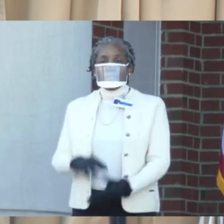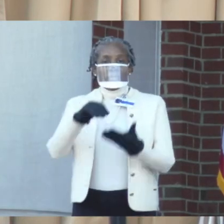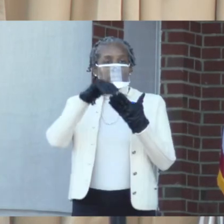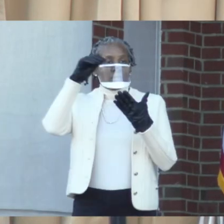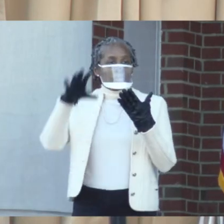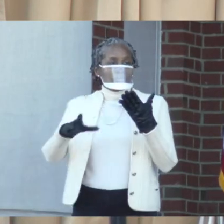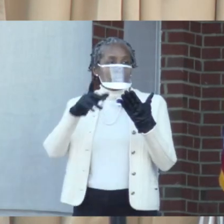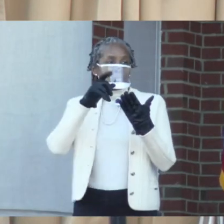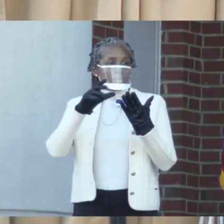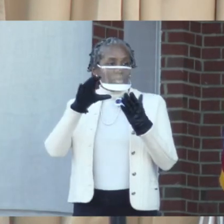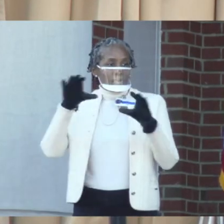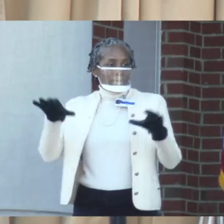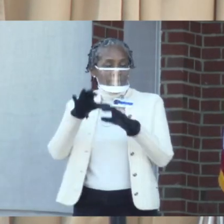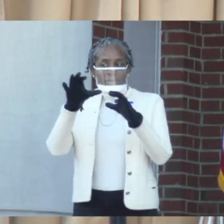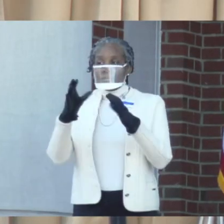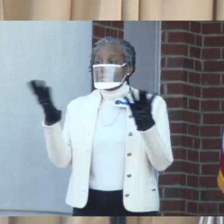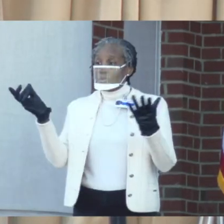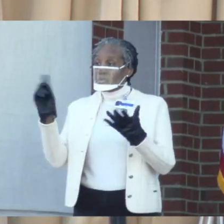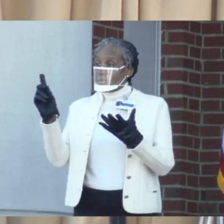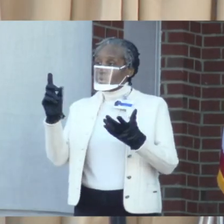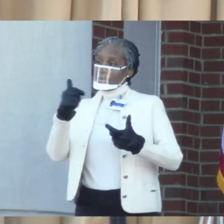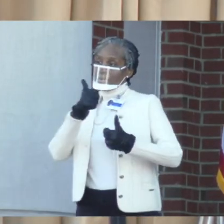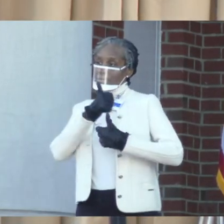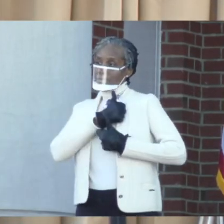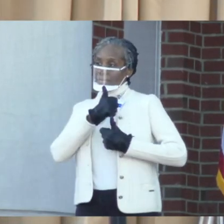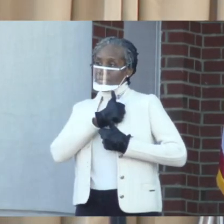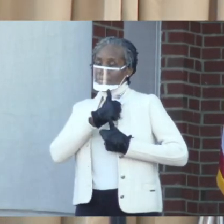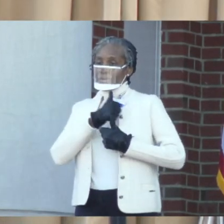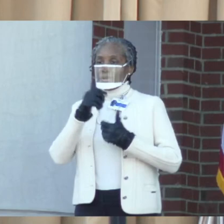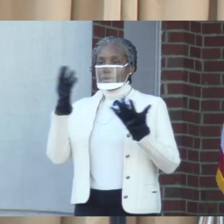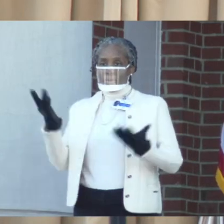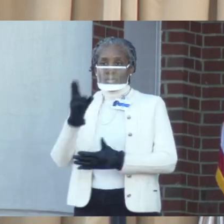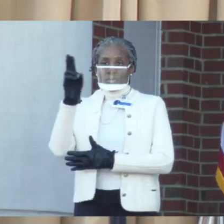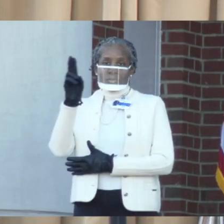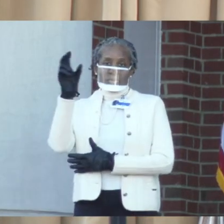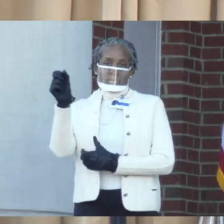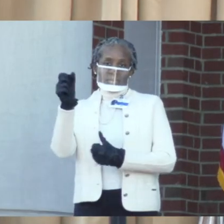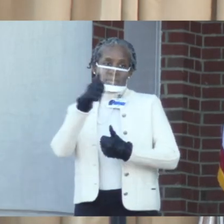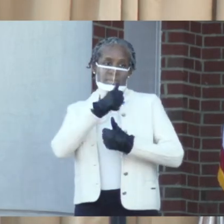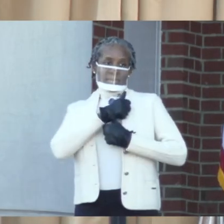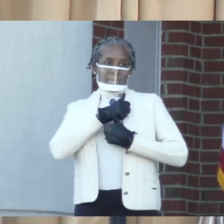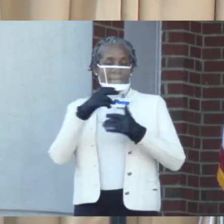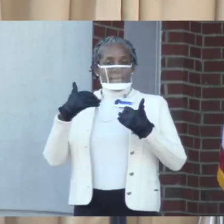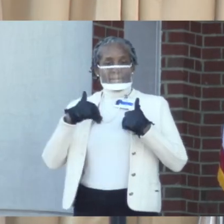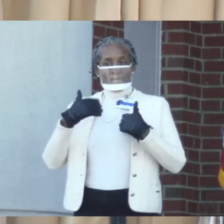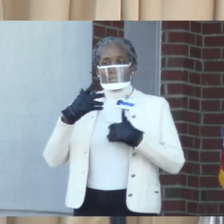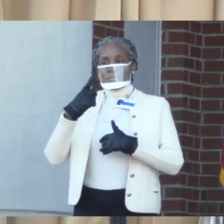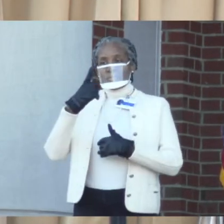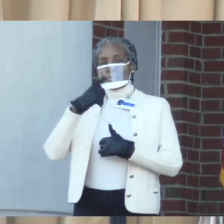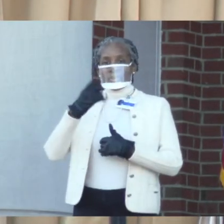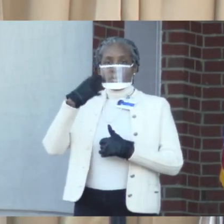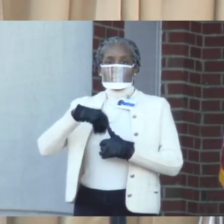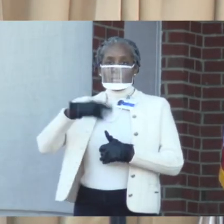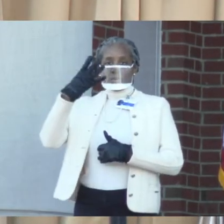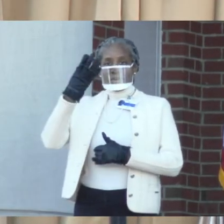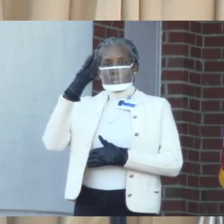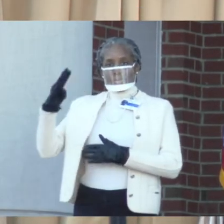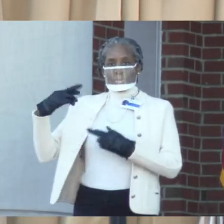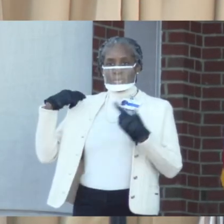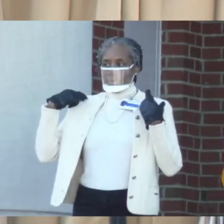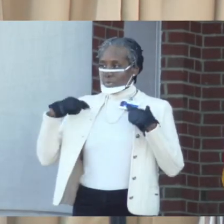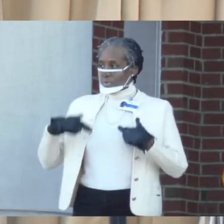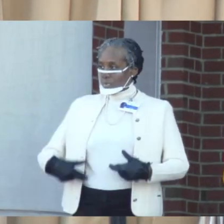Students who are actively serving or are veterans of the United States Armed Forces are wearing red, white, and blue braided